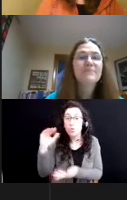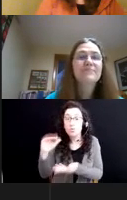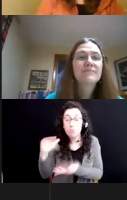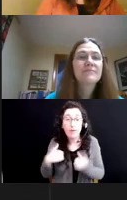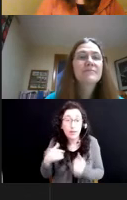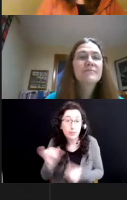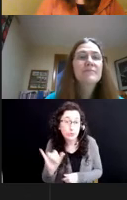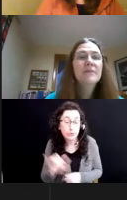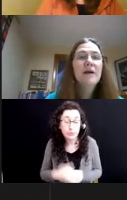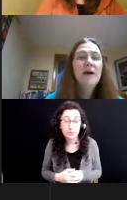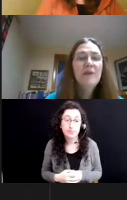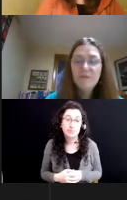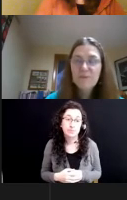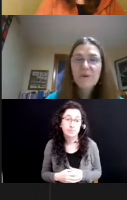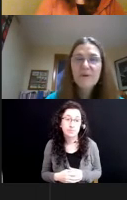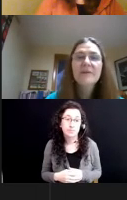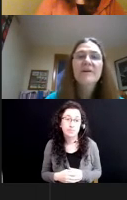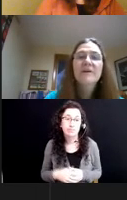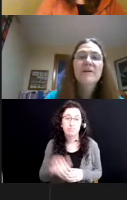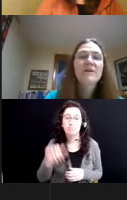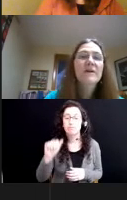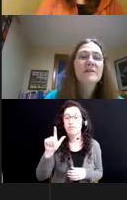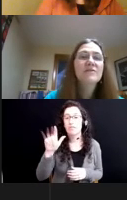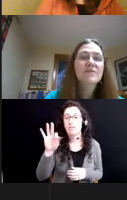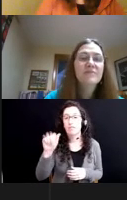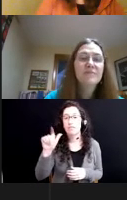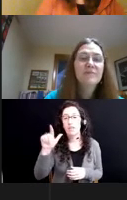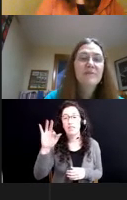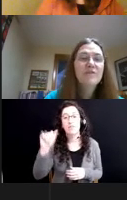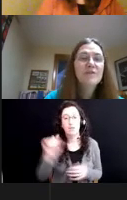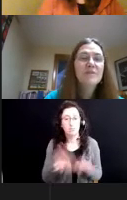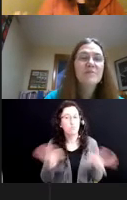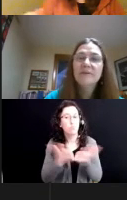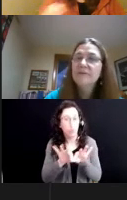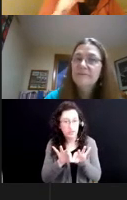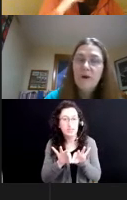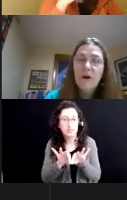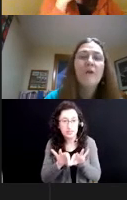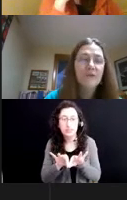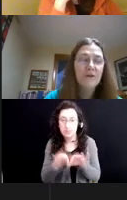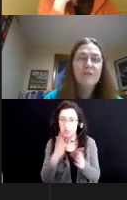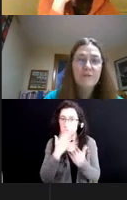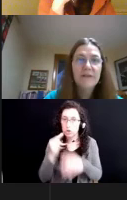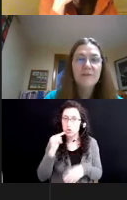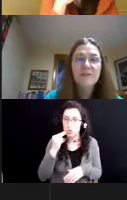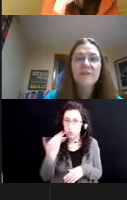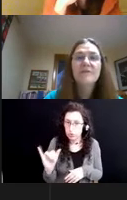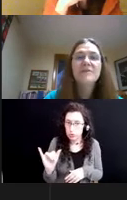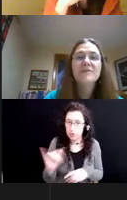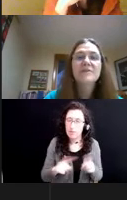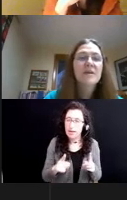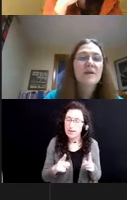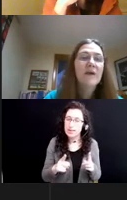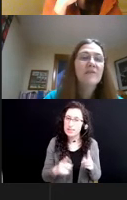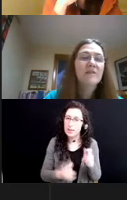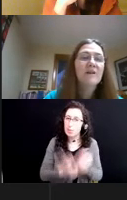farm. Alfalfa is important, great source of nutrients, but often overfed, particularly to